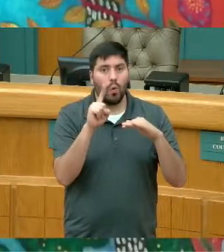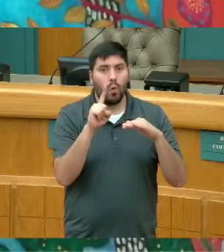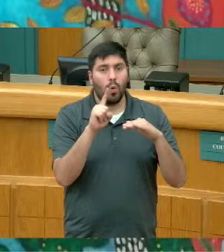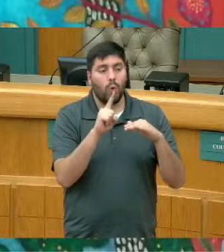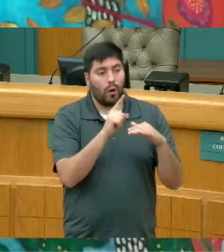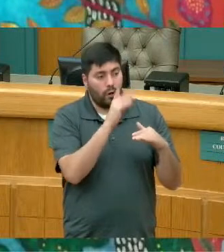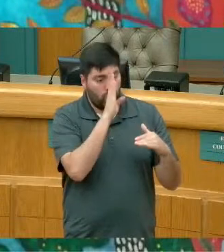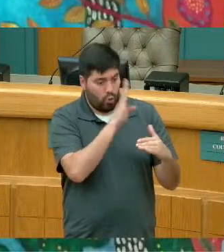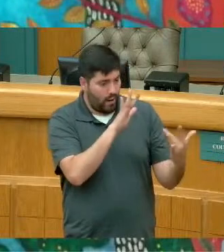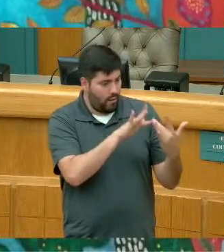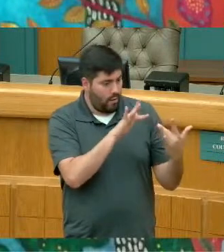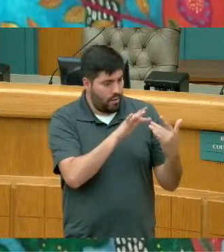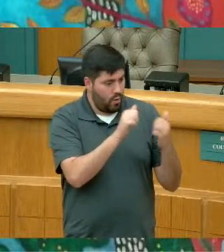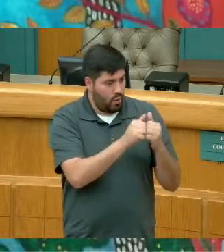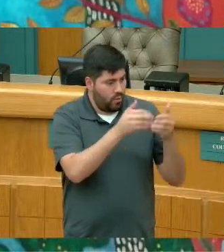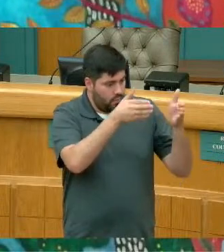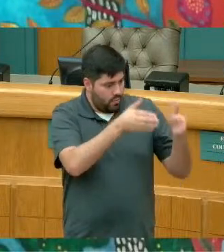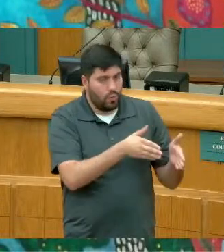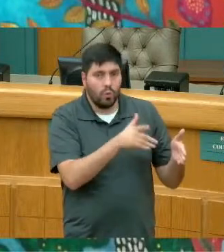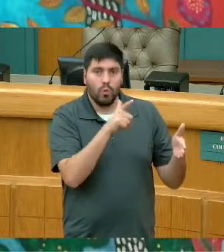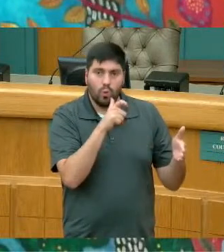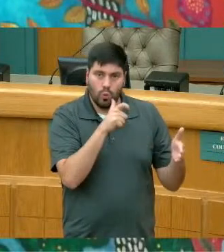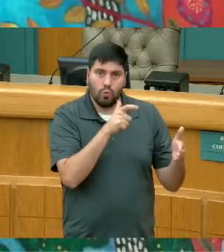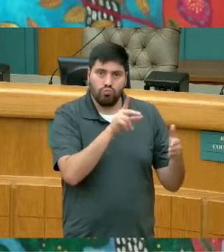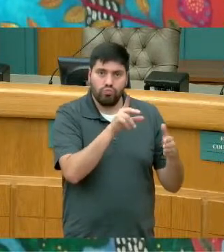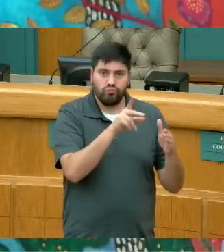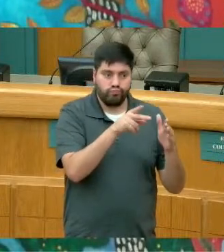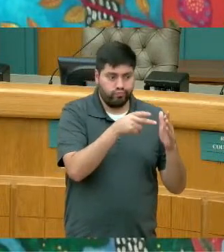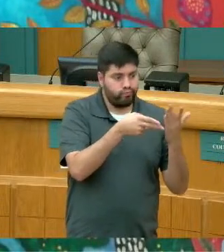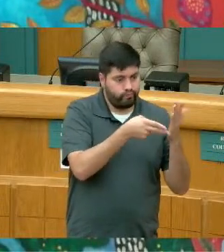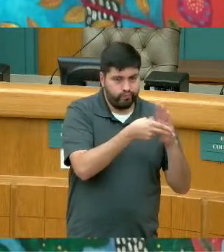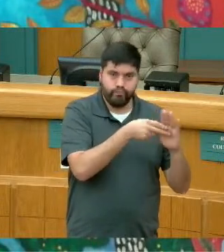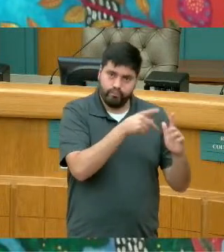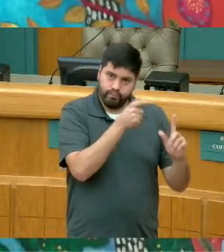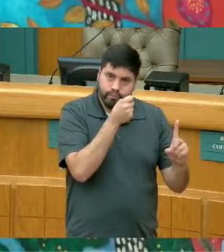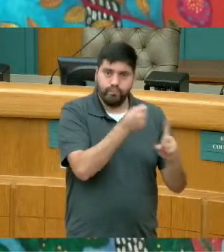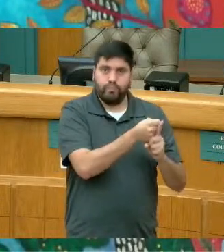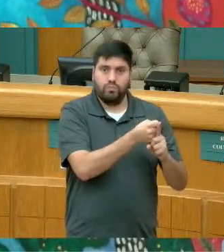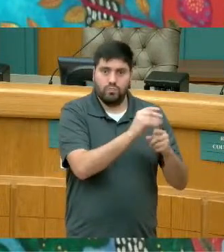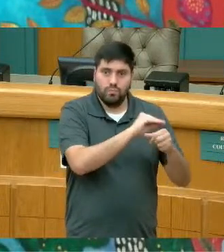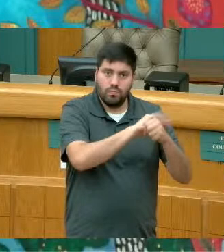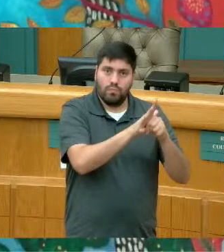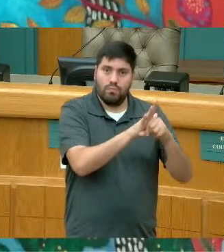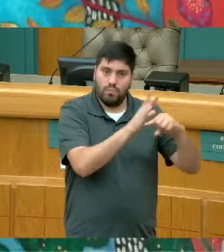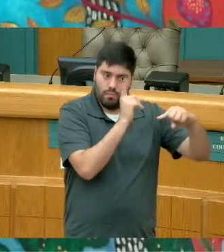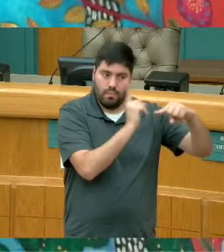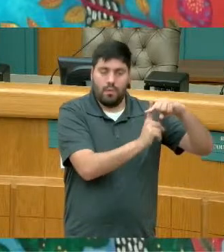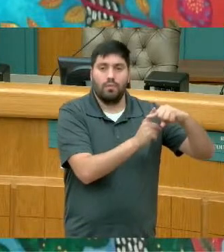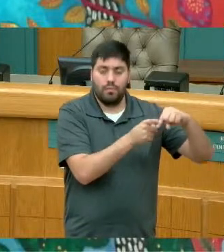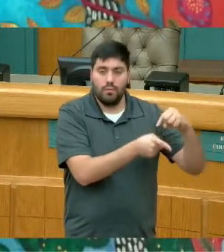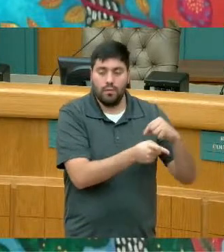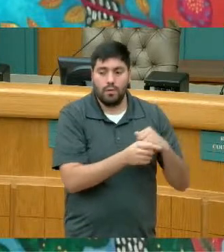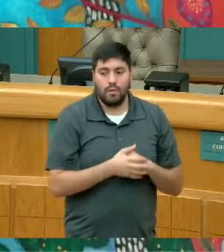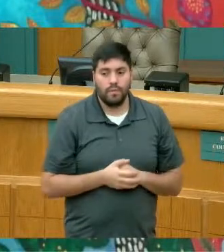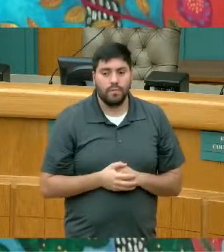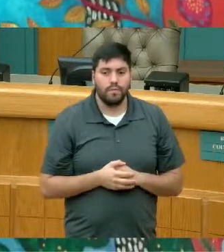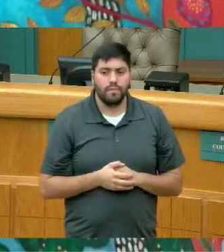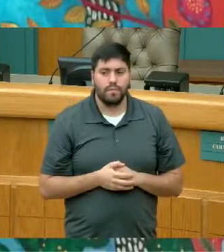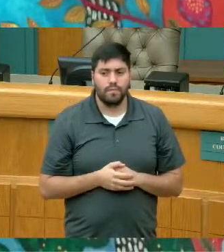a direct contact with someone who was diagnosed COVID-19 positive since this pandemic